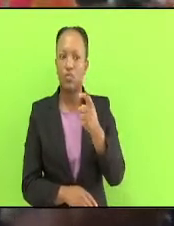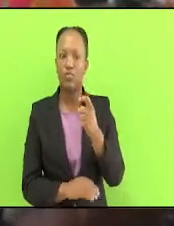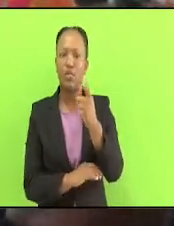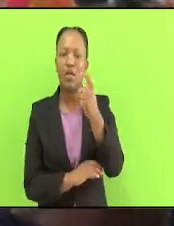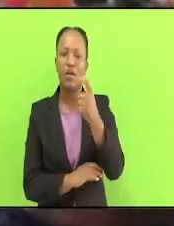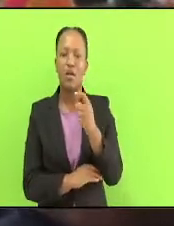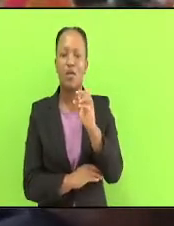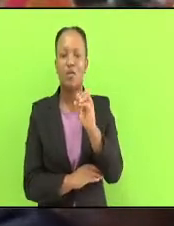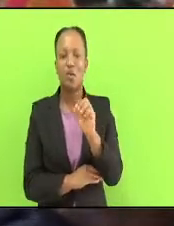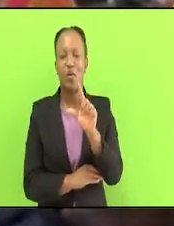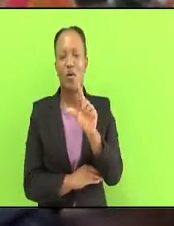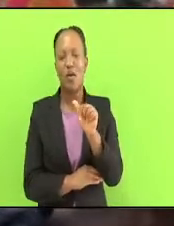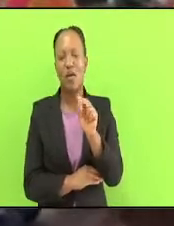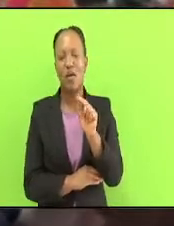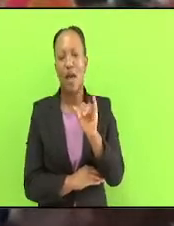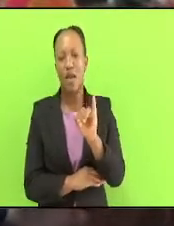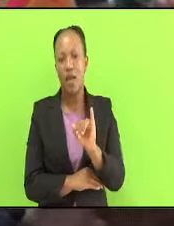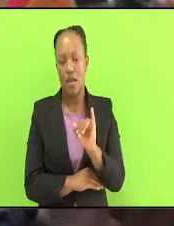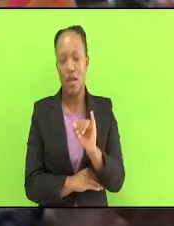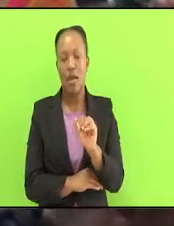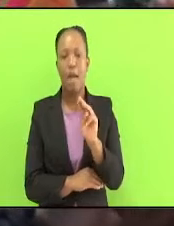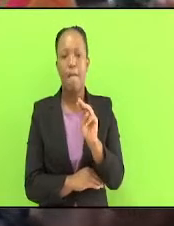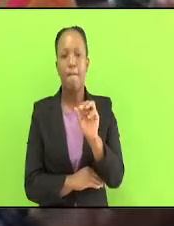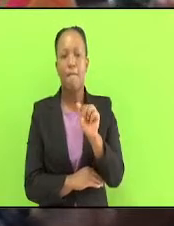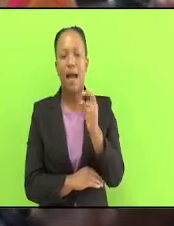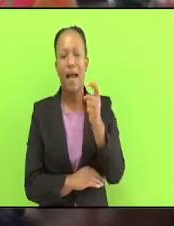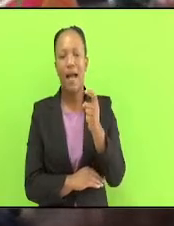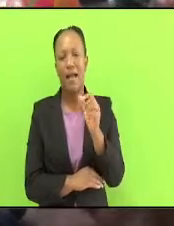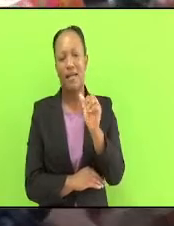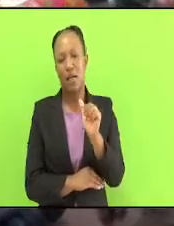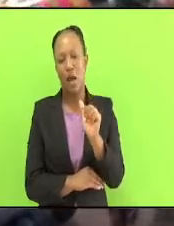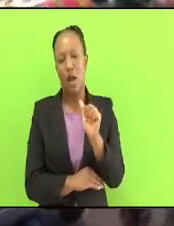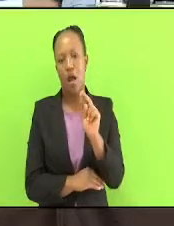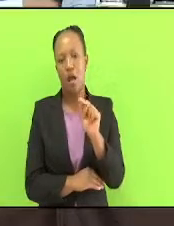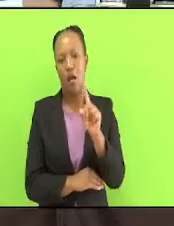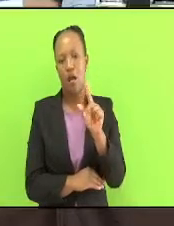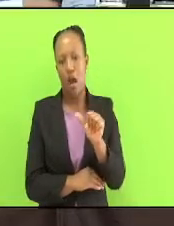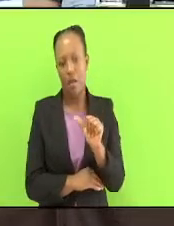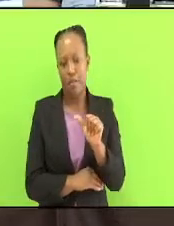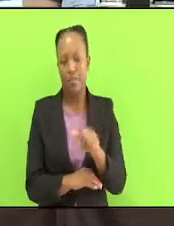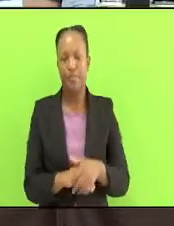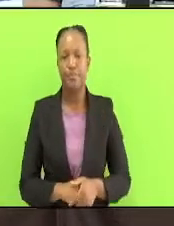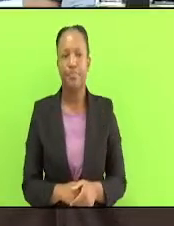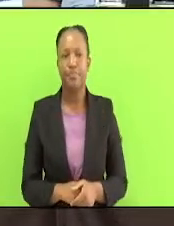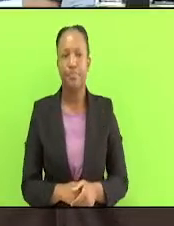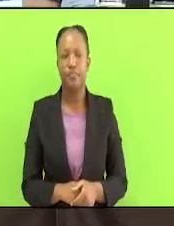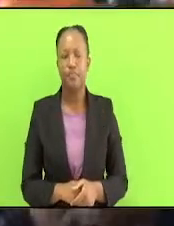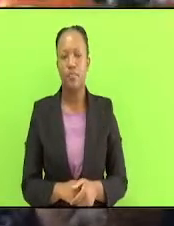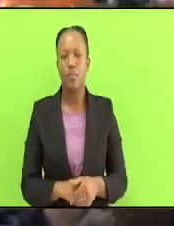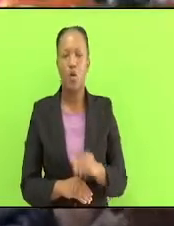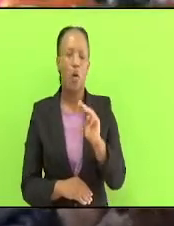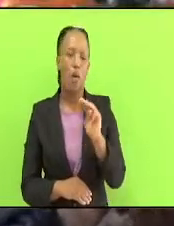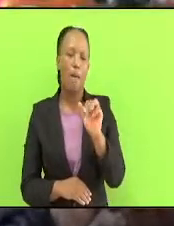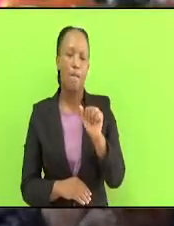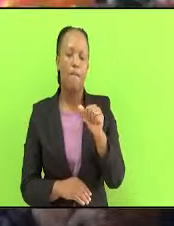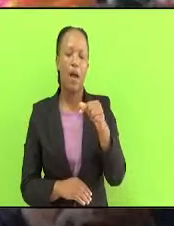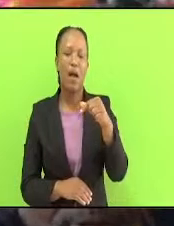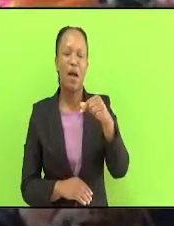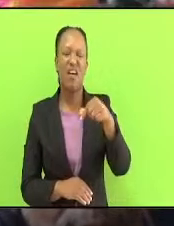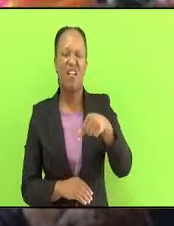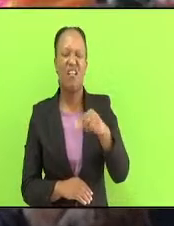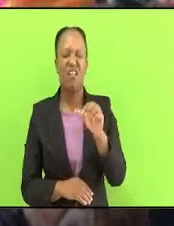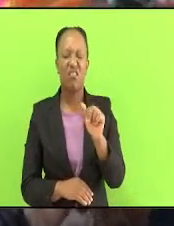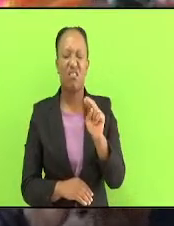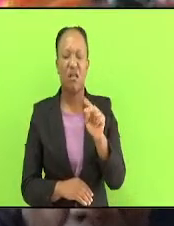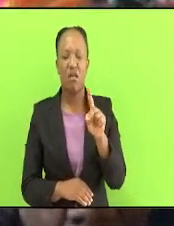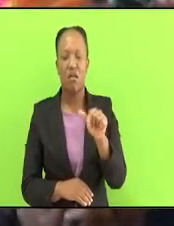Pardon me, Olane Makanda. Yes. Ke tswa ke le instructor mo Northwest